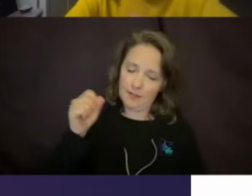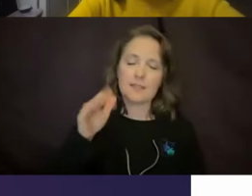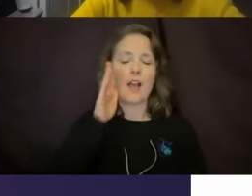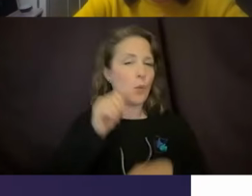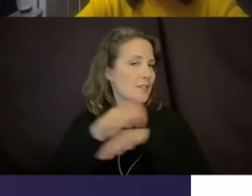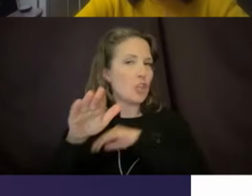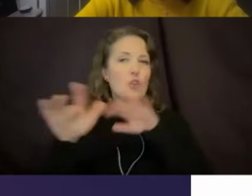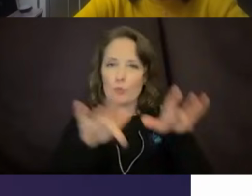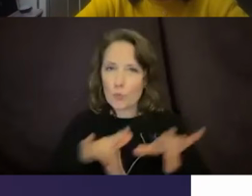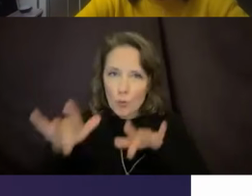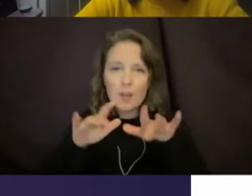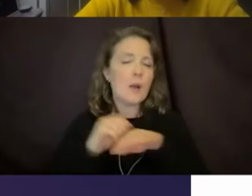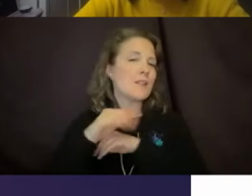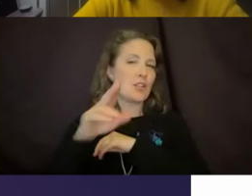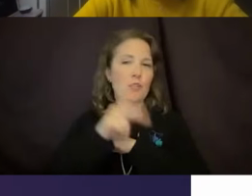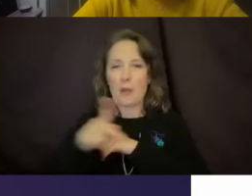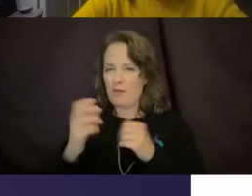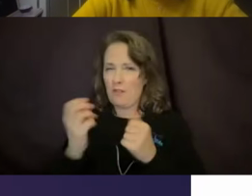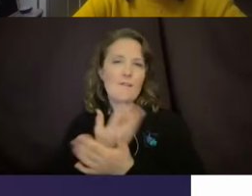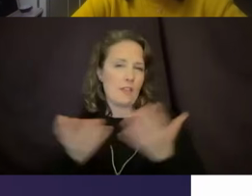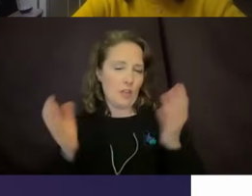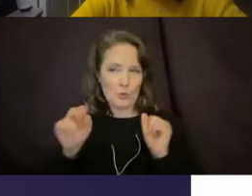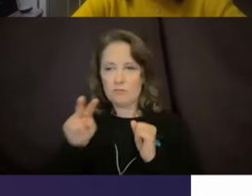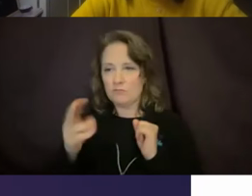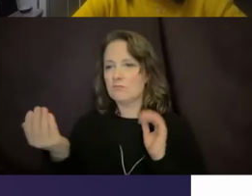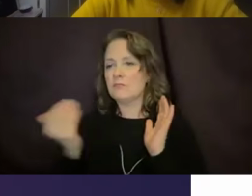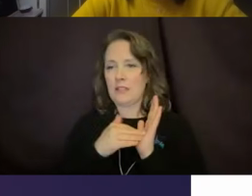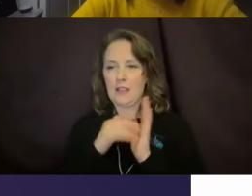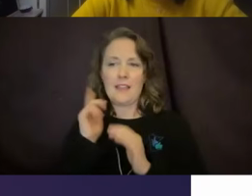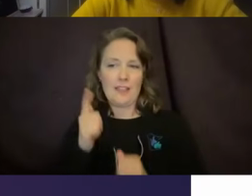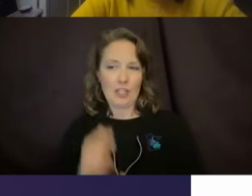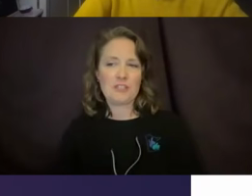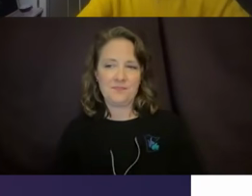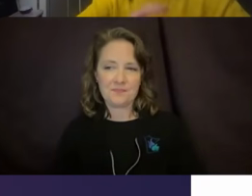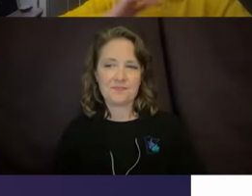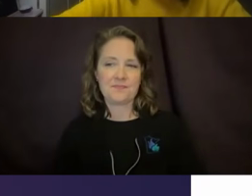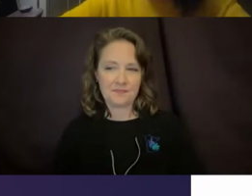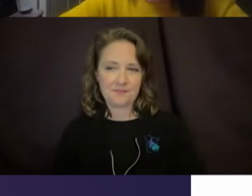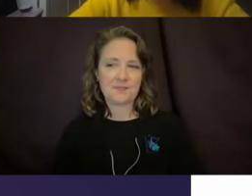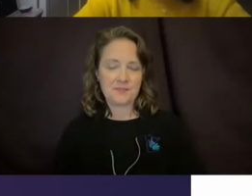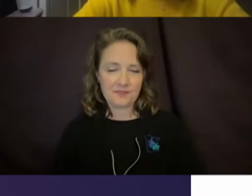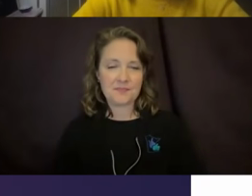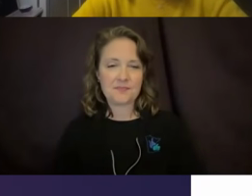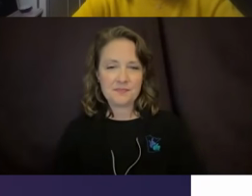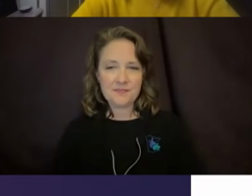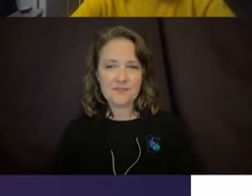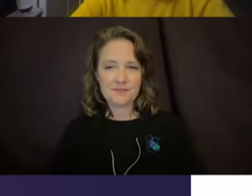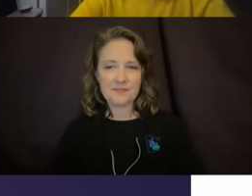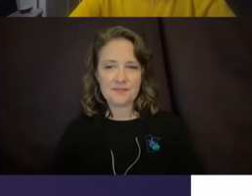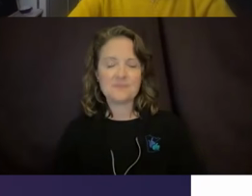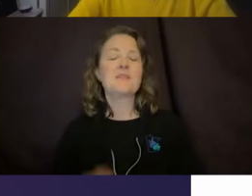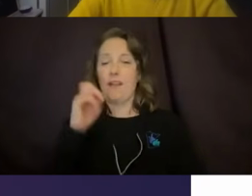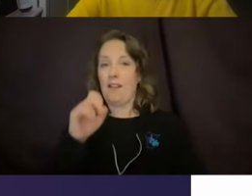PowerPoints and also the link to the recording will be sent shortly after. Okay, we're gonna keep pushing